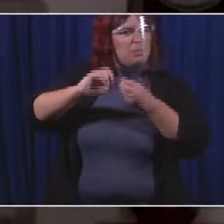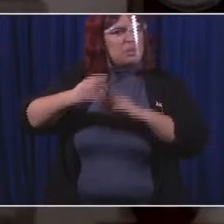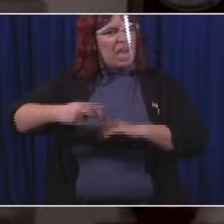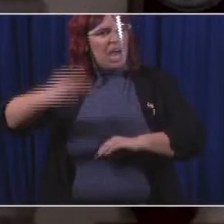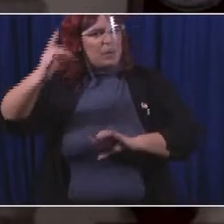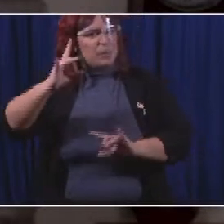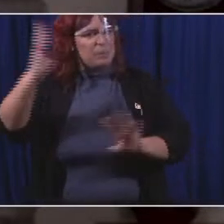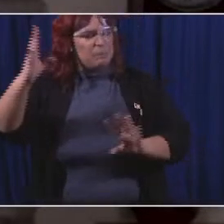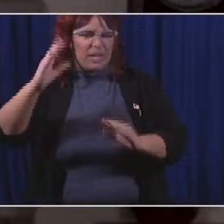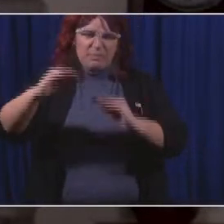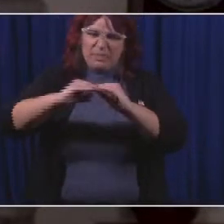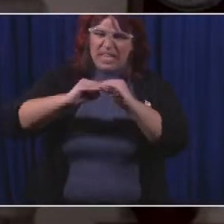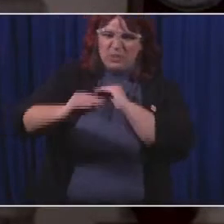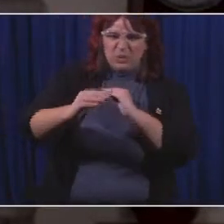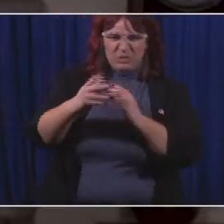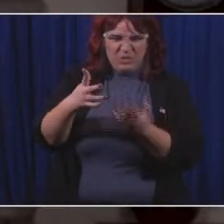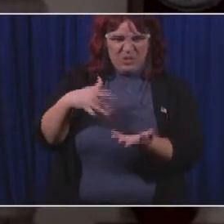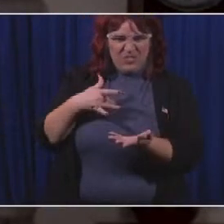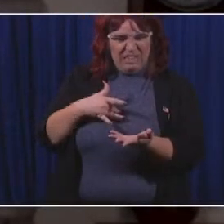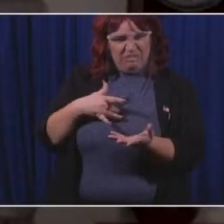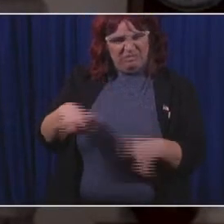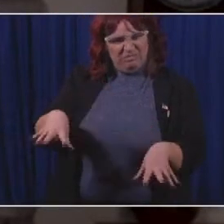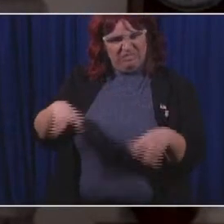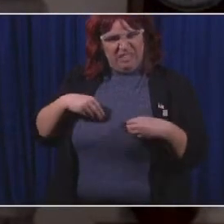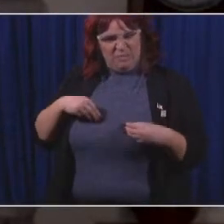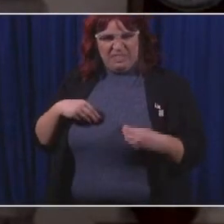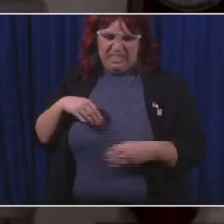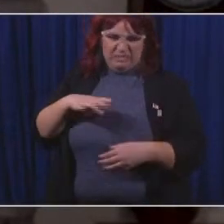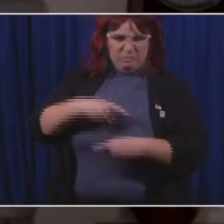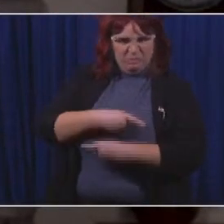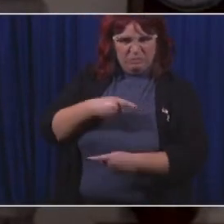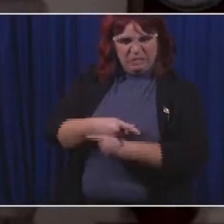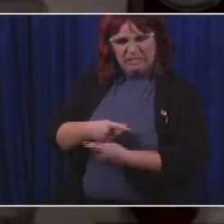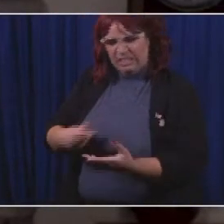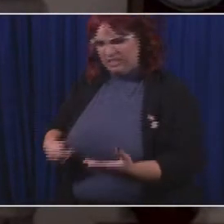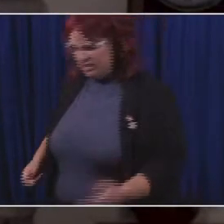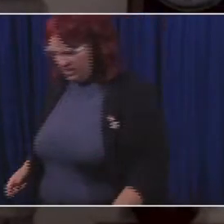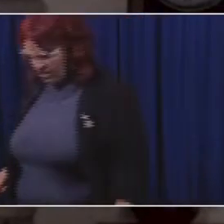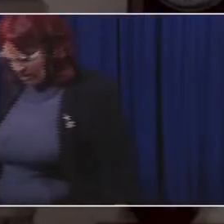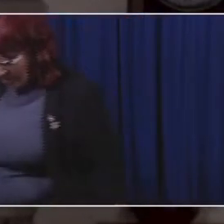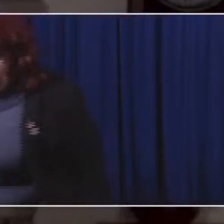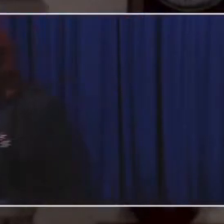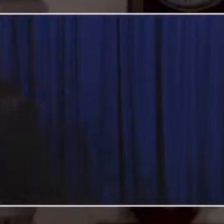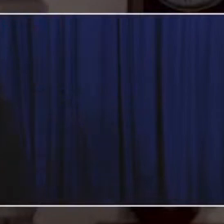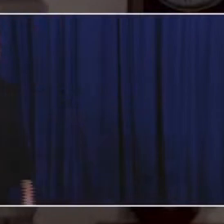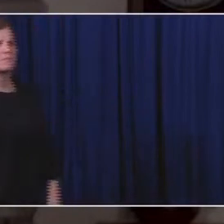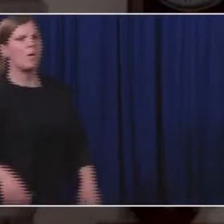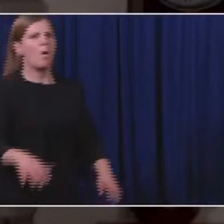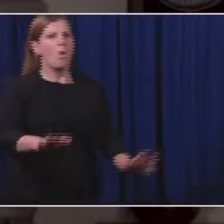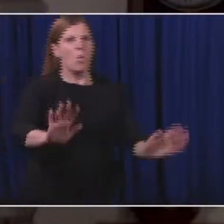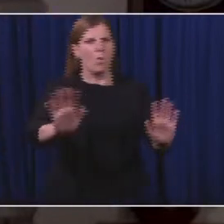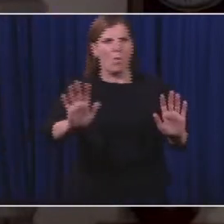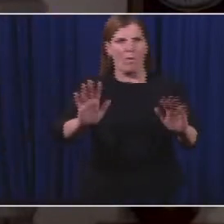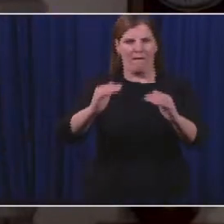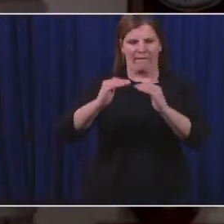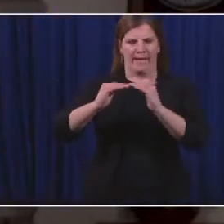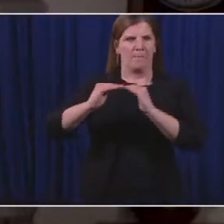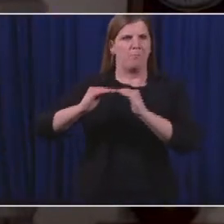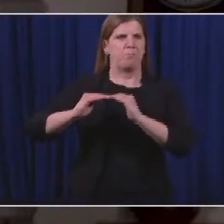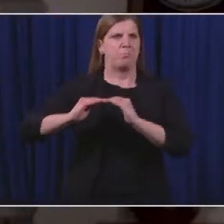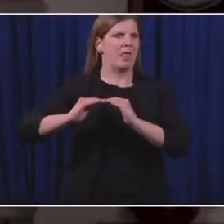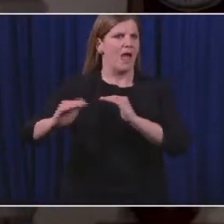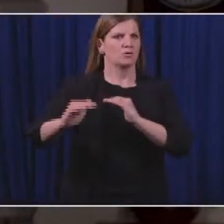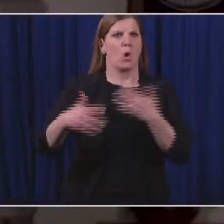Randy, I don't know that it's plateauing. I want to make that very clear. I do not know that. I'm trying to describe what I'm